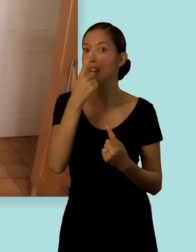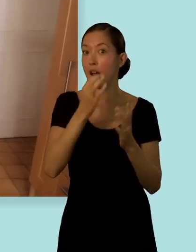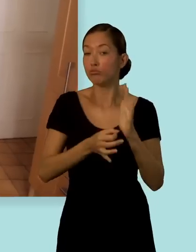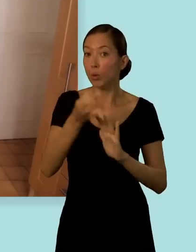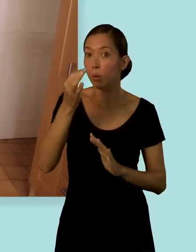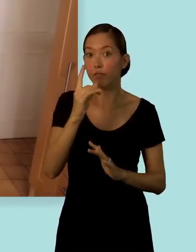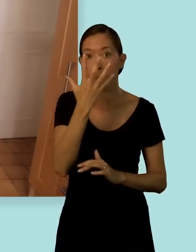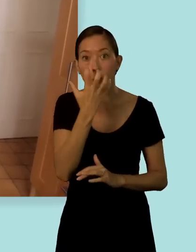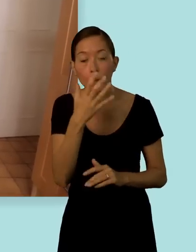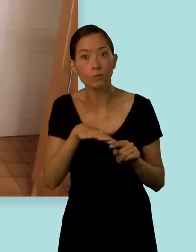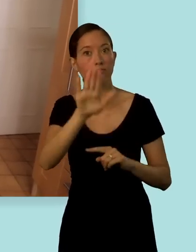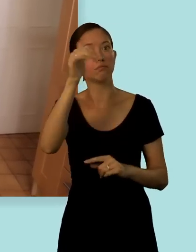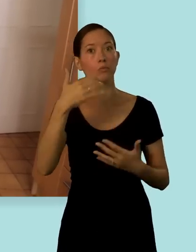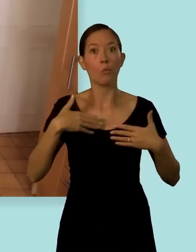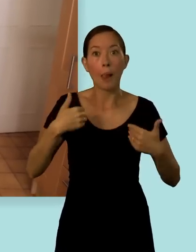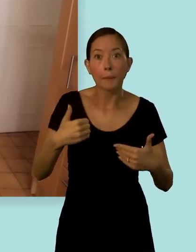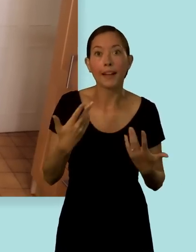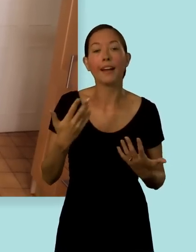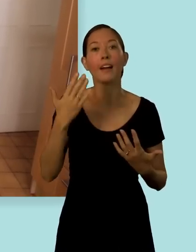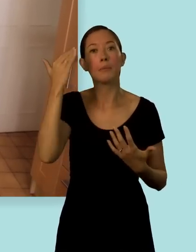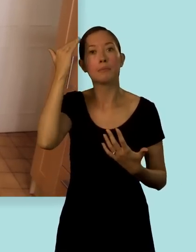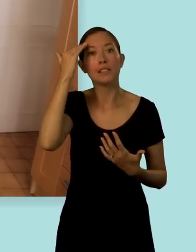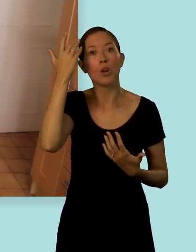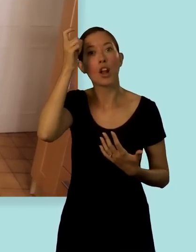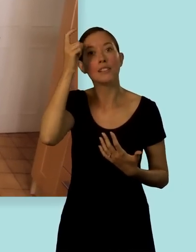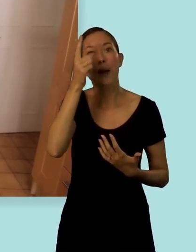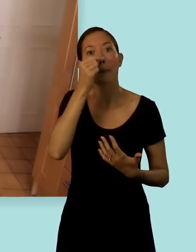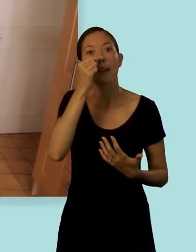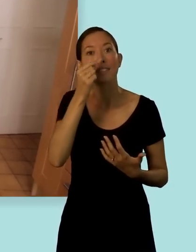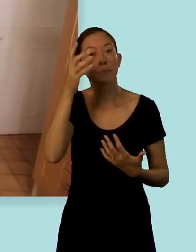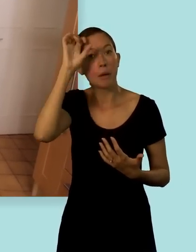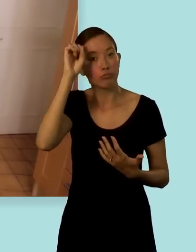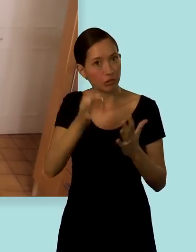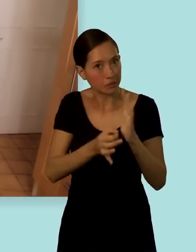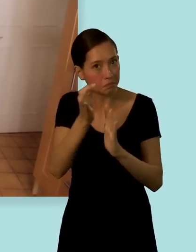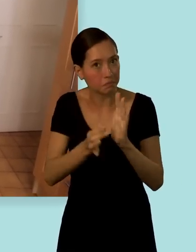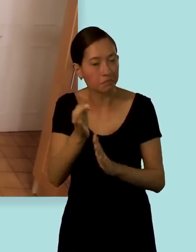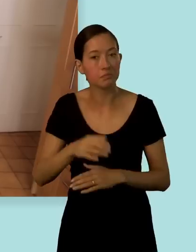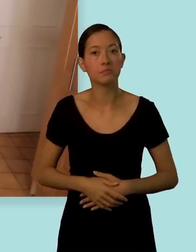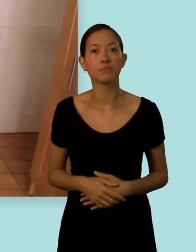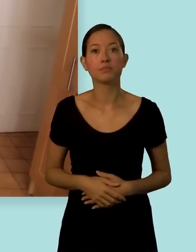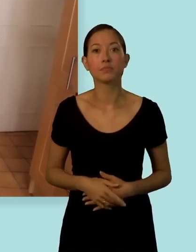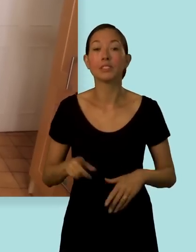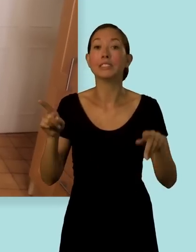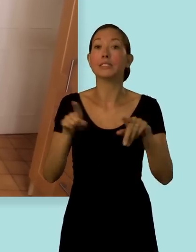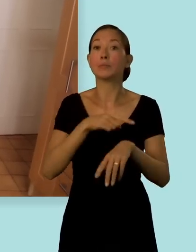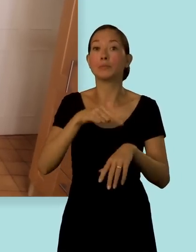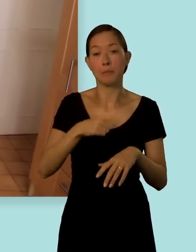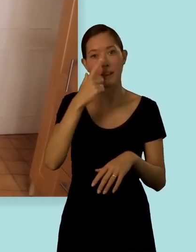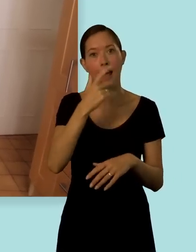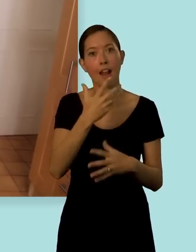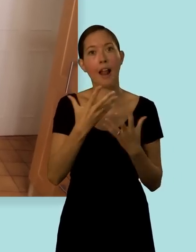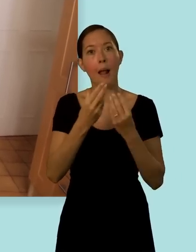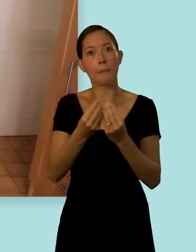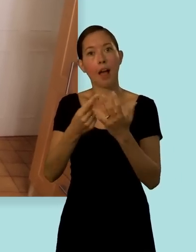mood, well-being and some mental or cognitive abilities such as memory. At the same time, they can help others to focus